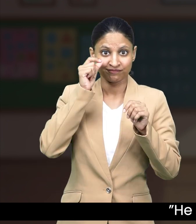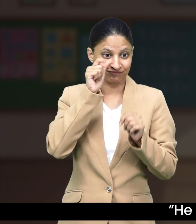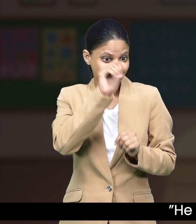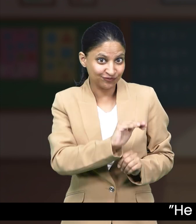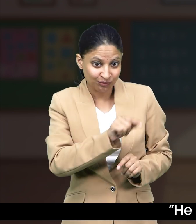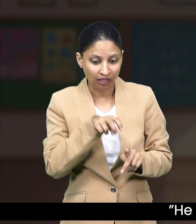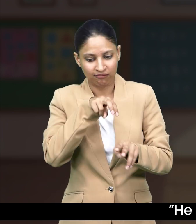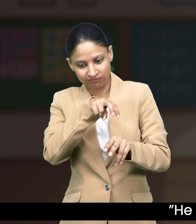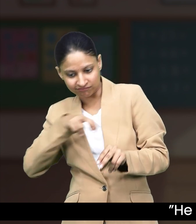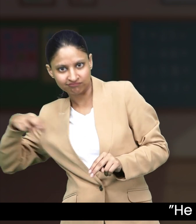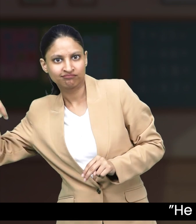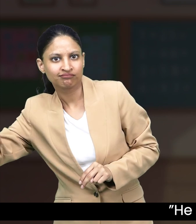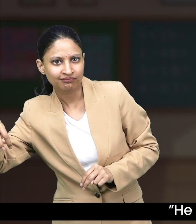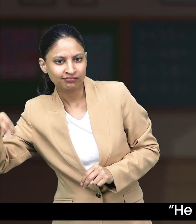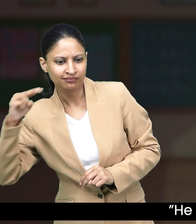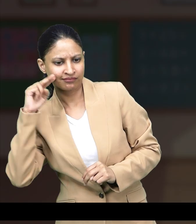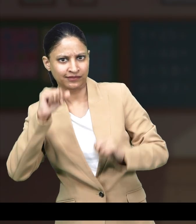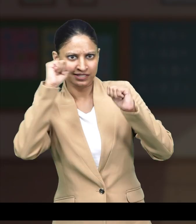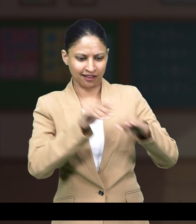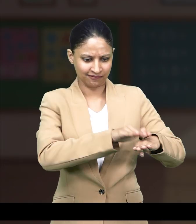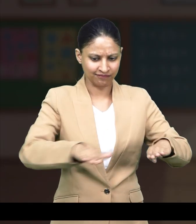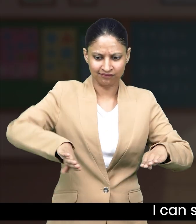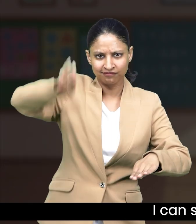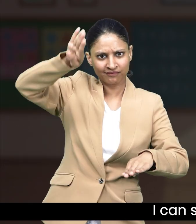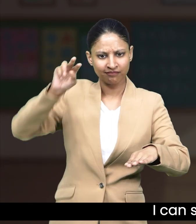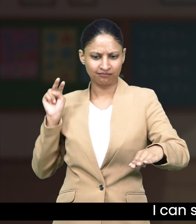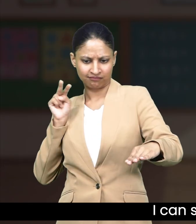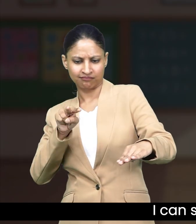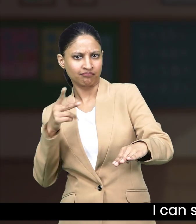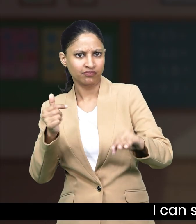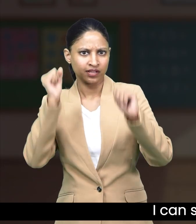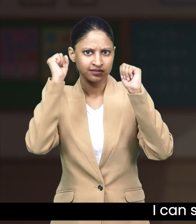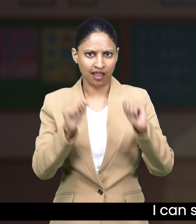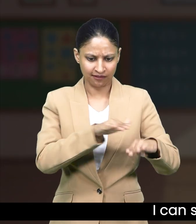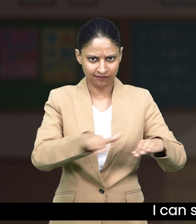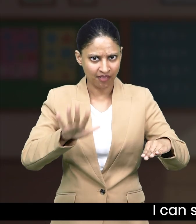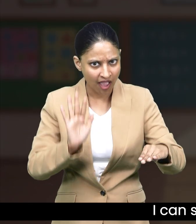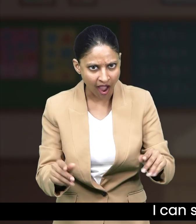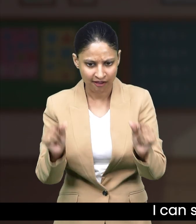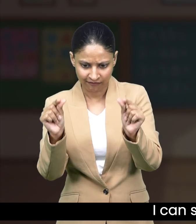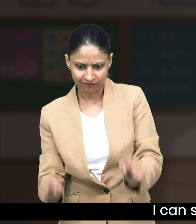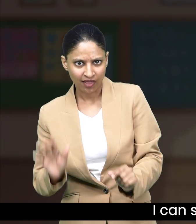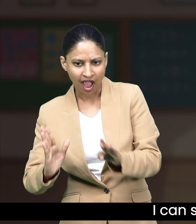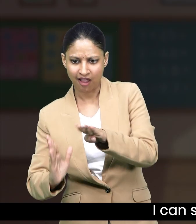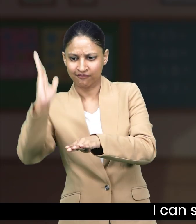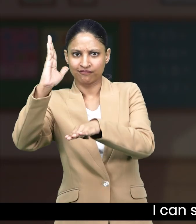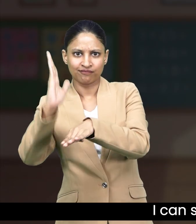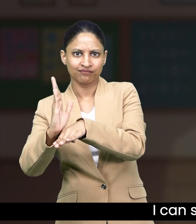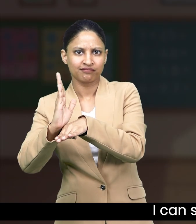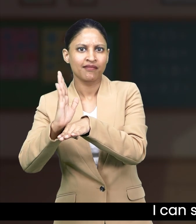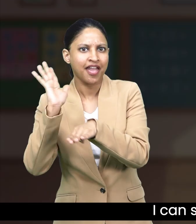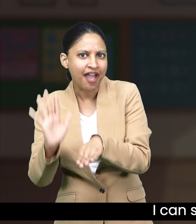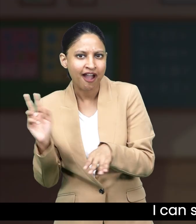He moved to the side and said, "From the side, I can see the legs and the backrest."